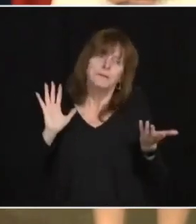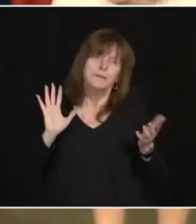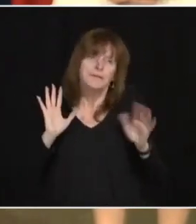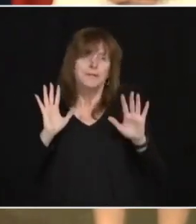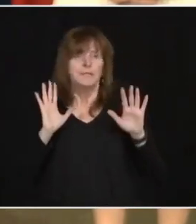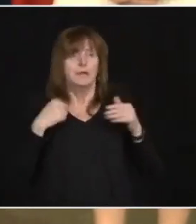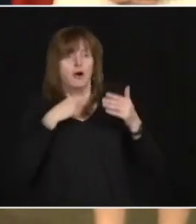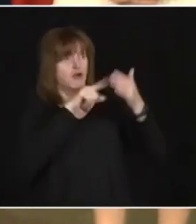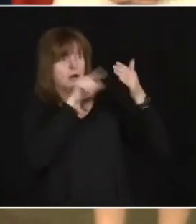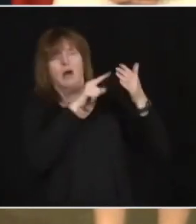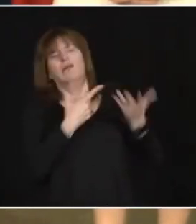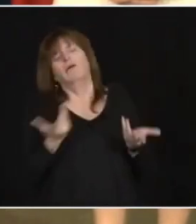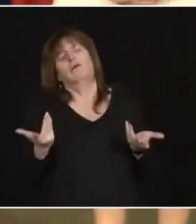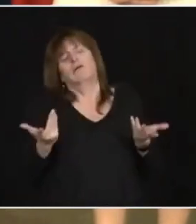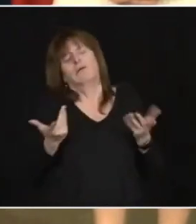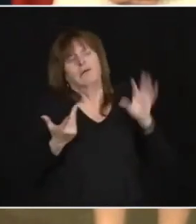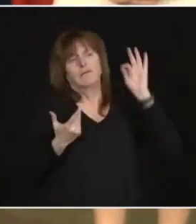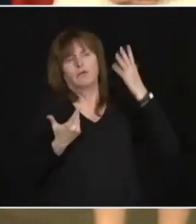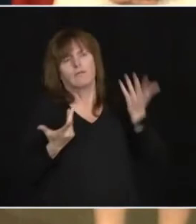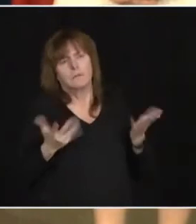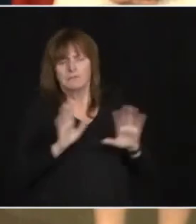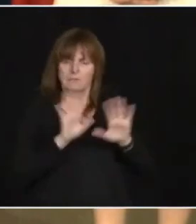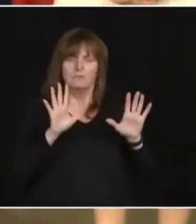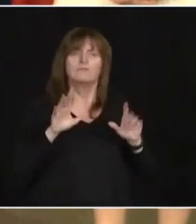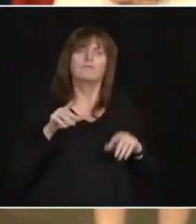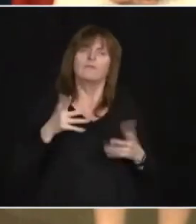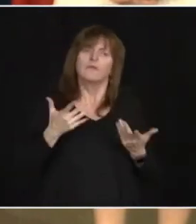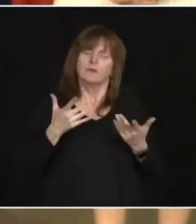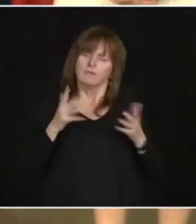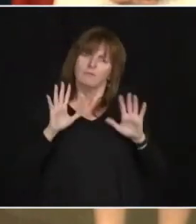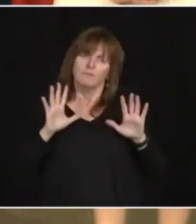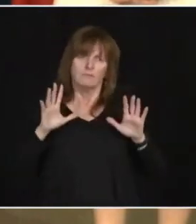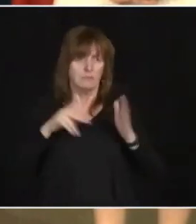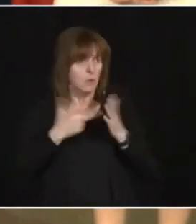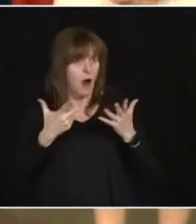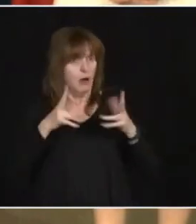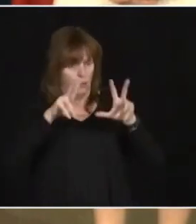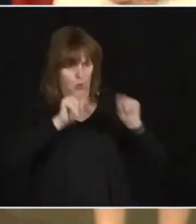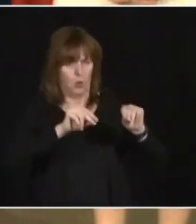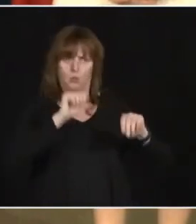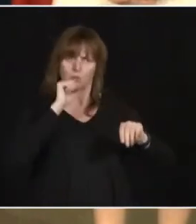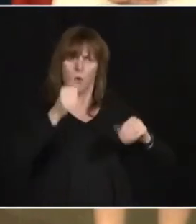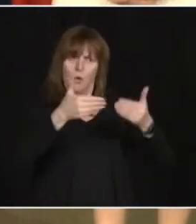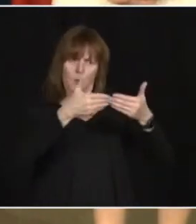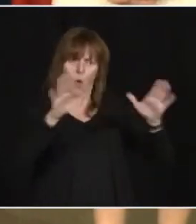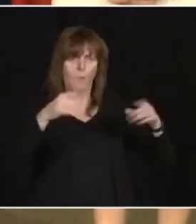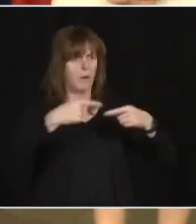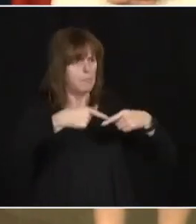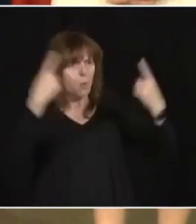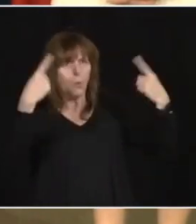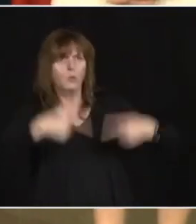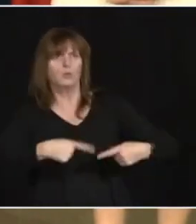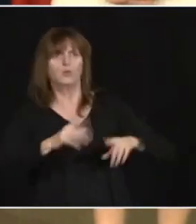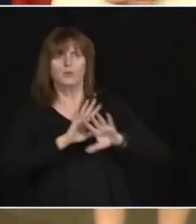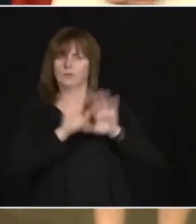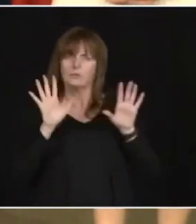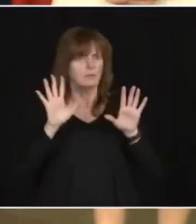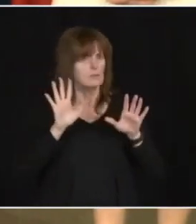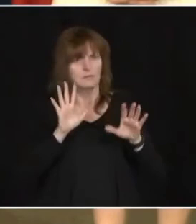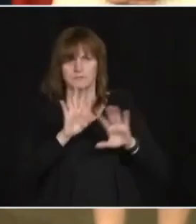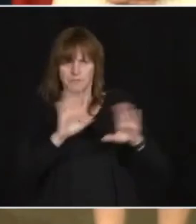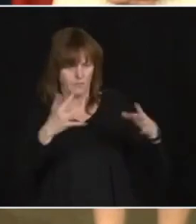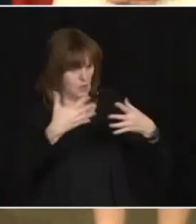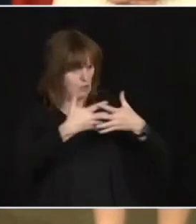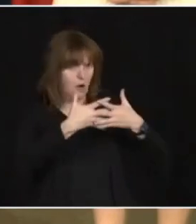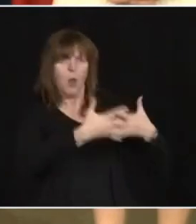government. I'm just pointing out, absolutely not. We should not let our closest allies, and we welcome them